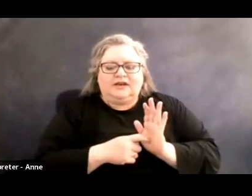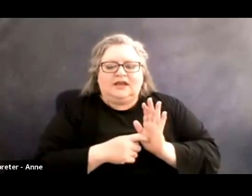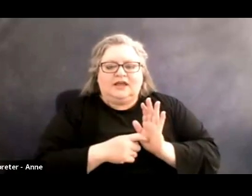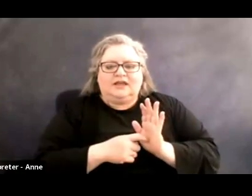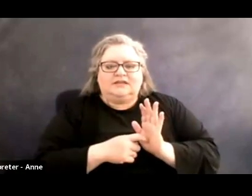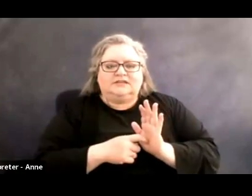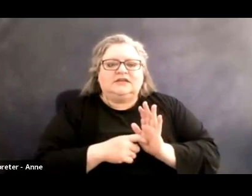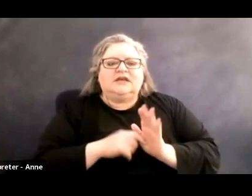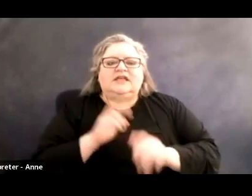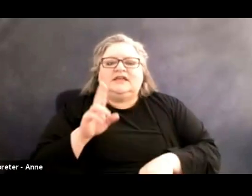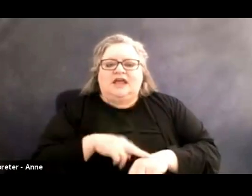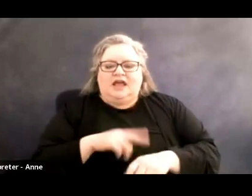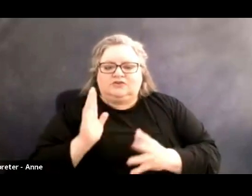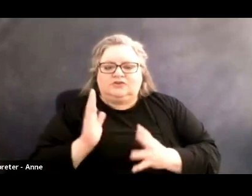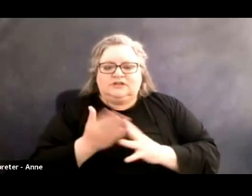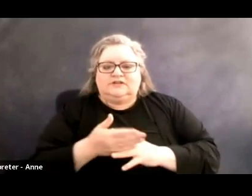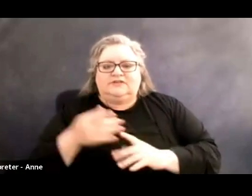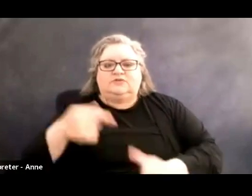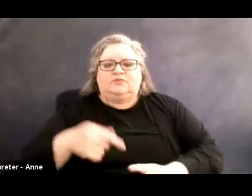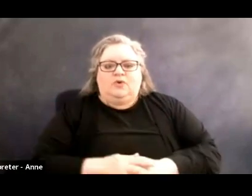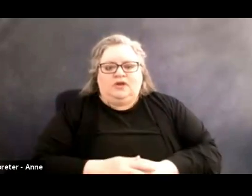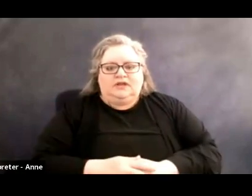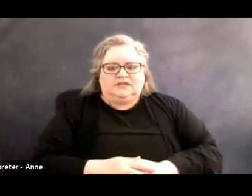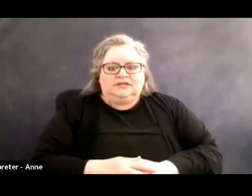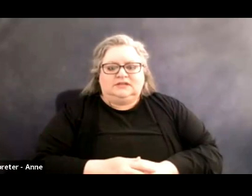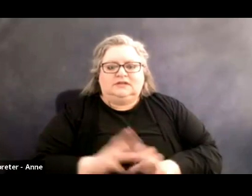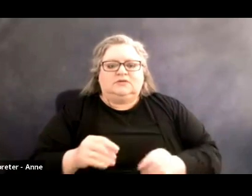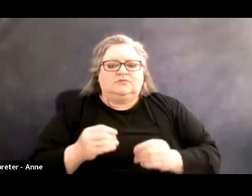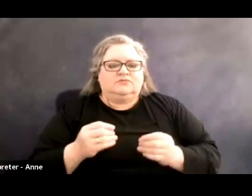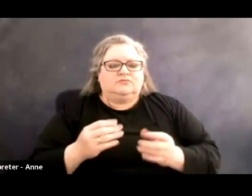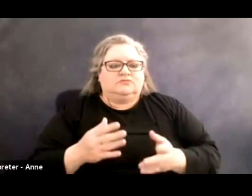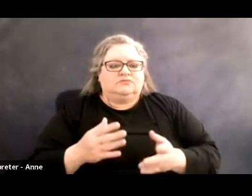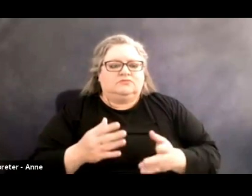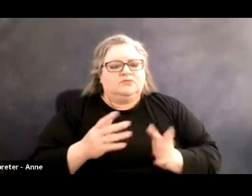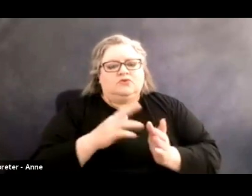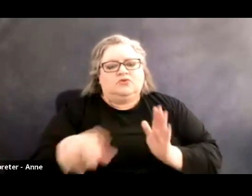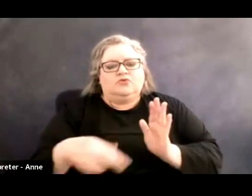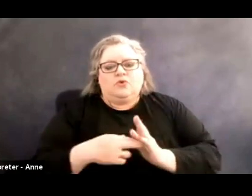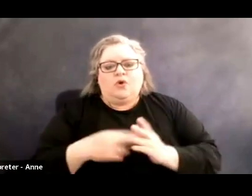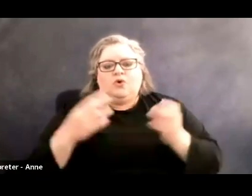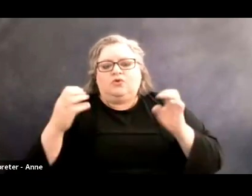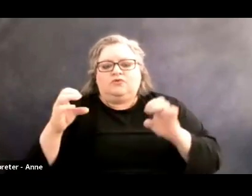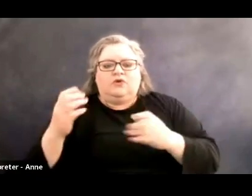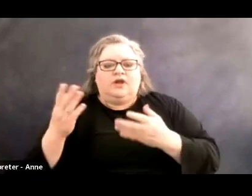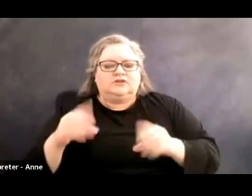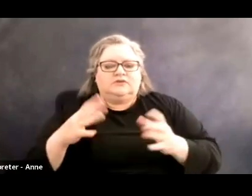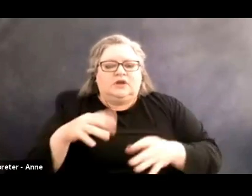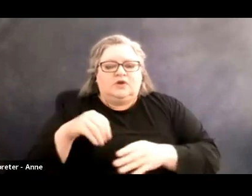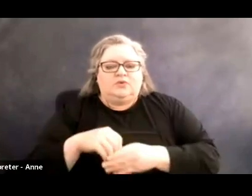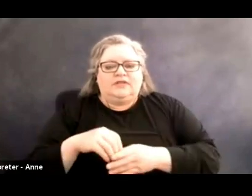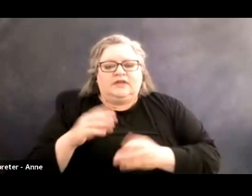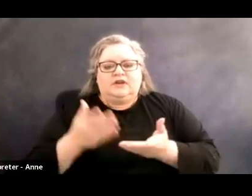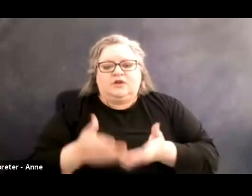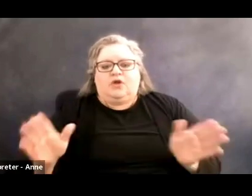intervention points, roles of crisis service providers within the broader behavioral health system echo. I think that behavioral health is